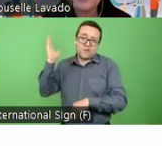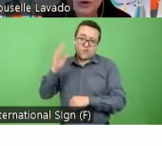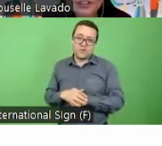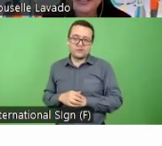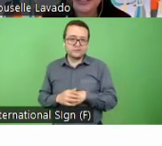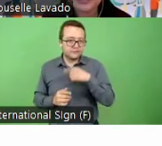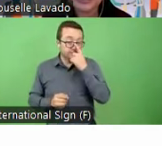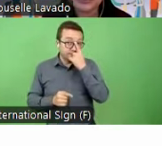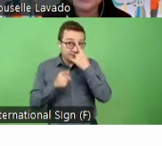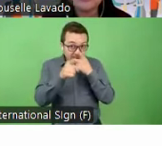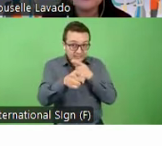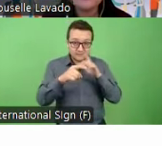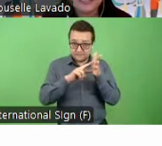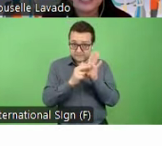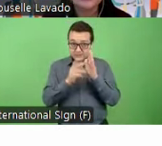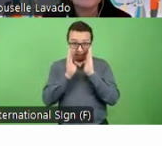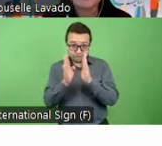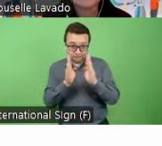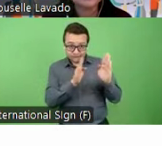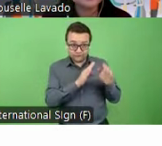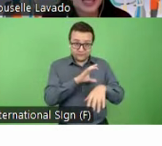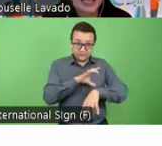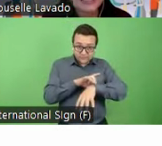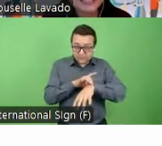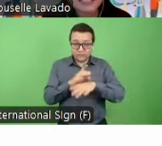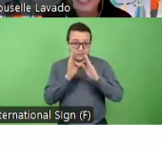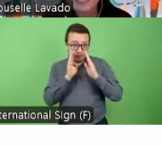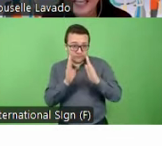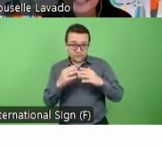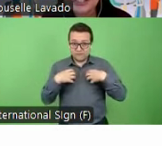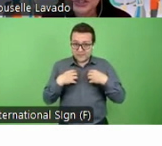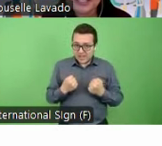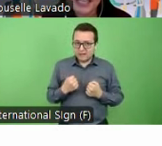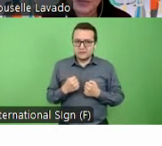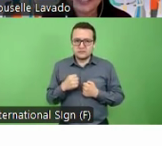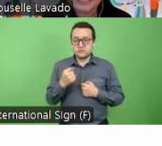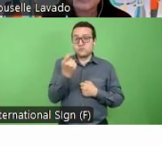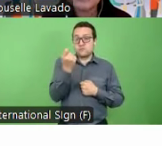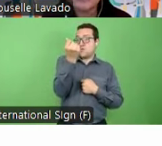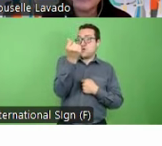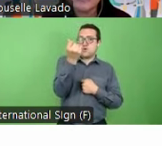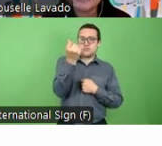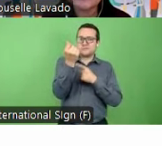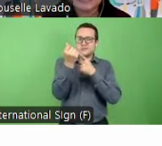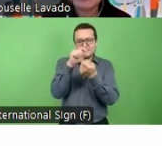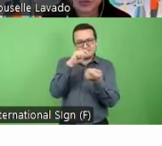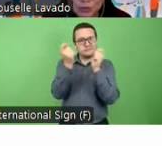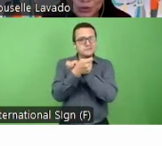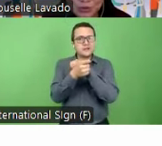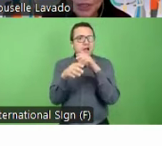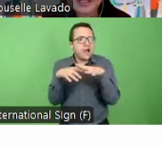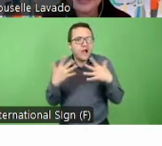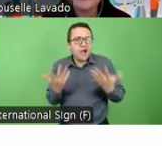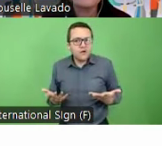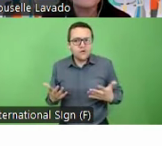a broader concern with removing financial barriers to access and ensuring equity in health system